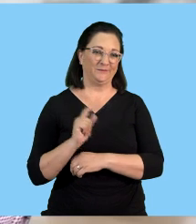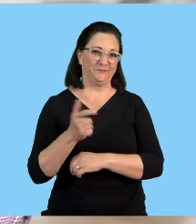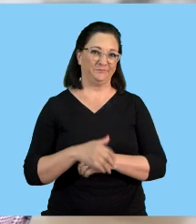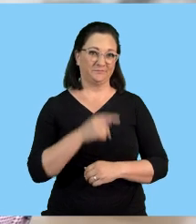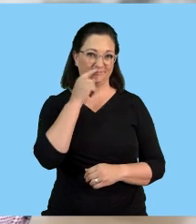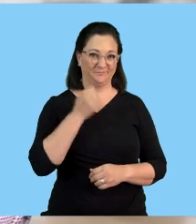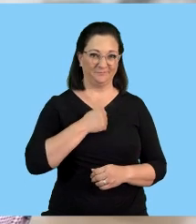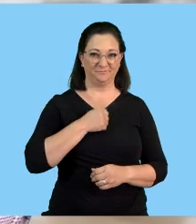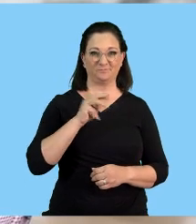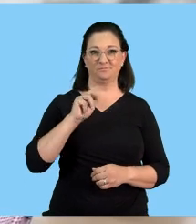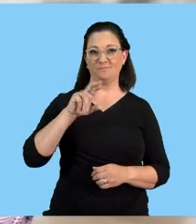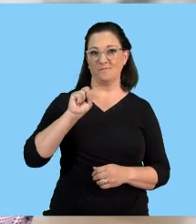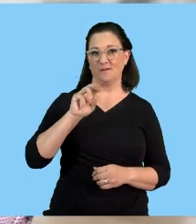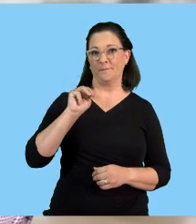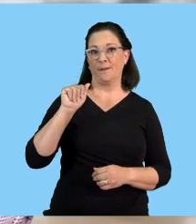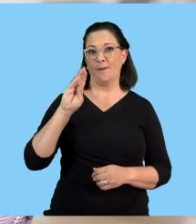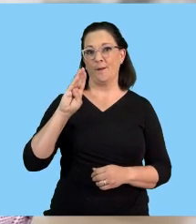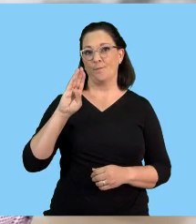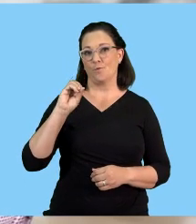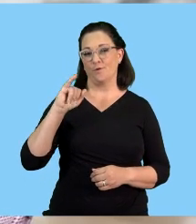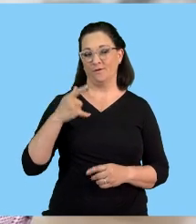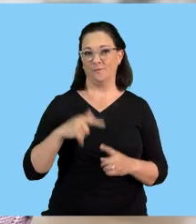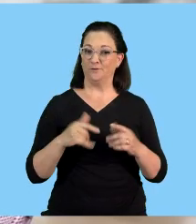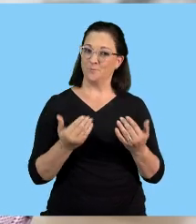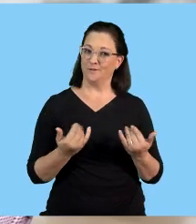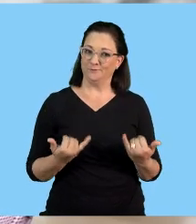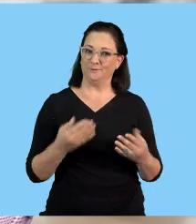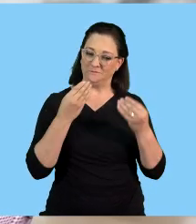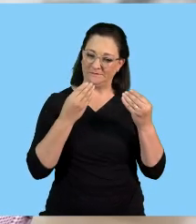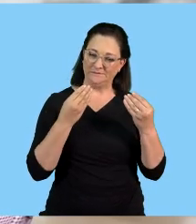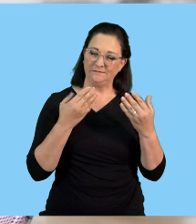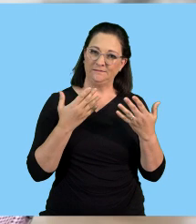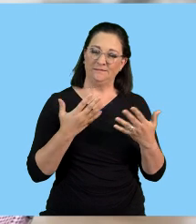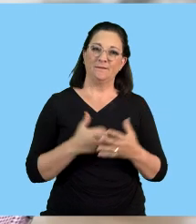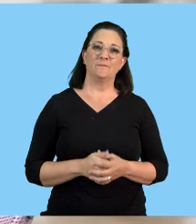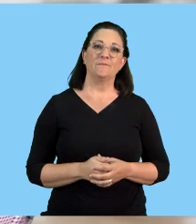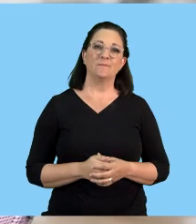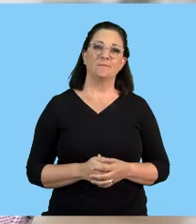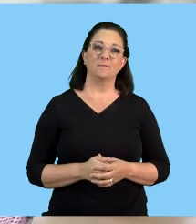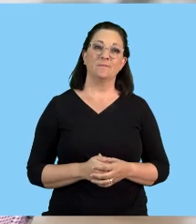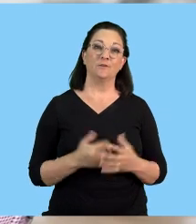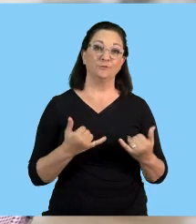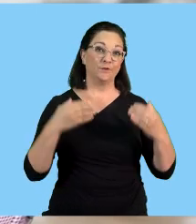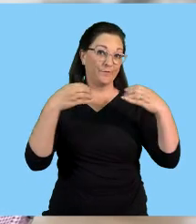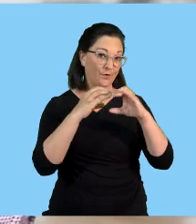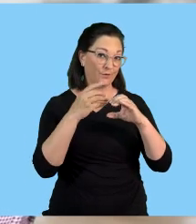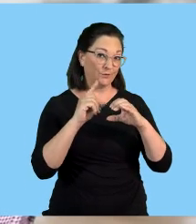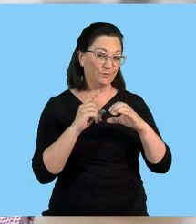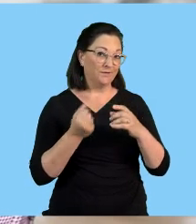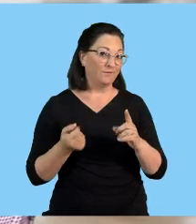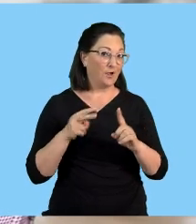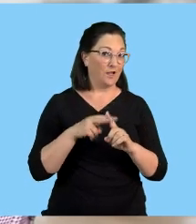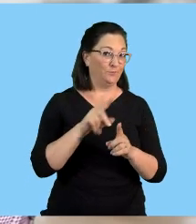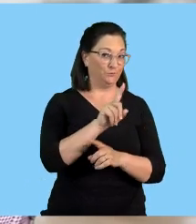Good day, everybody. My name is Miss Maboy. Welcome you today to our business studies lessons. However, today we'll be focusing on